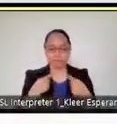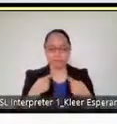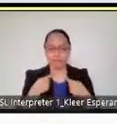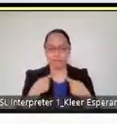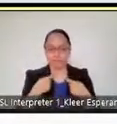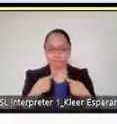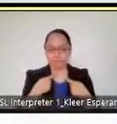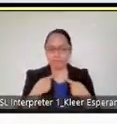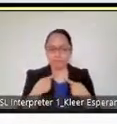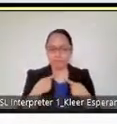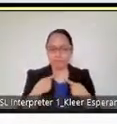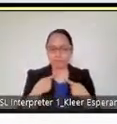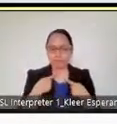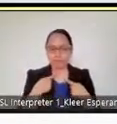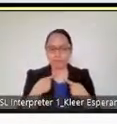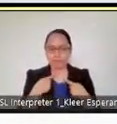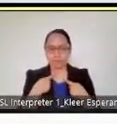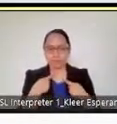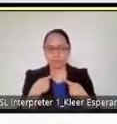sakbay adim manon